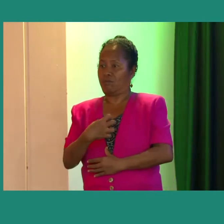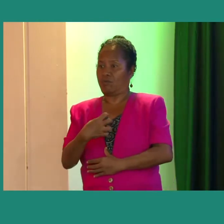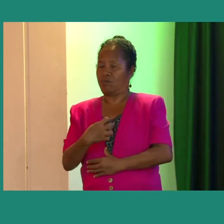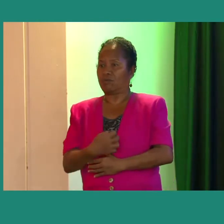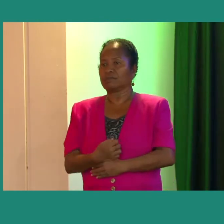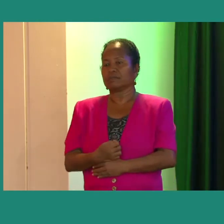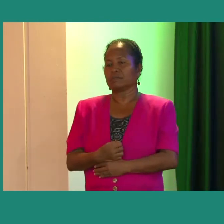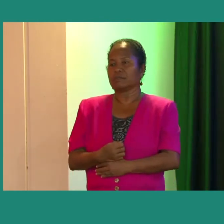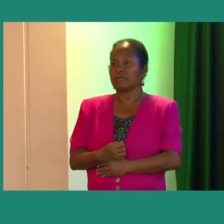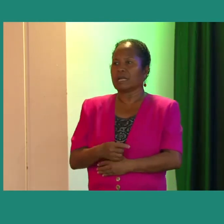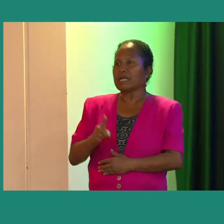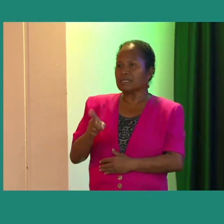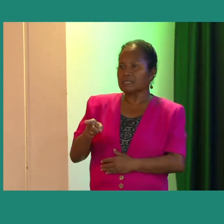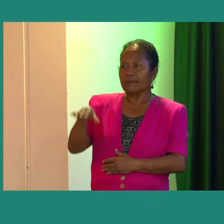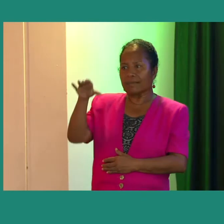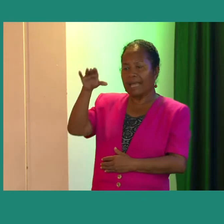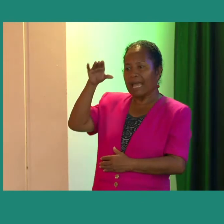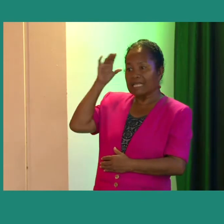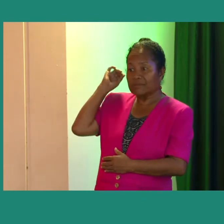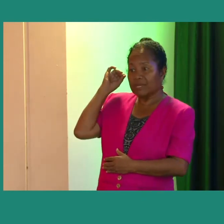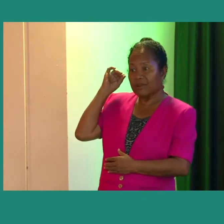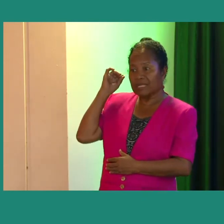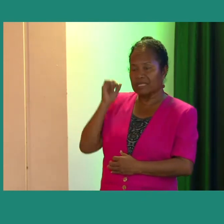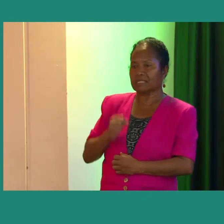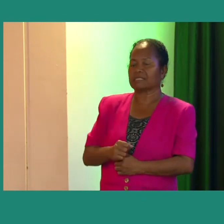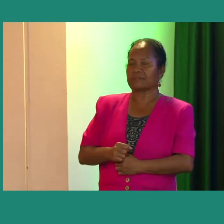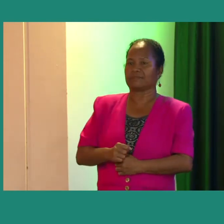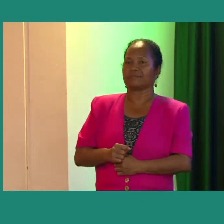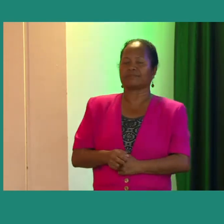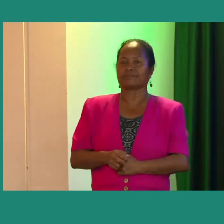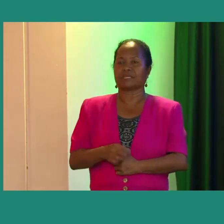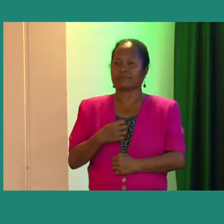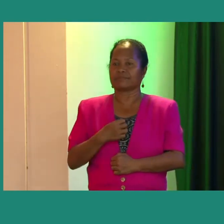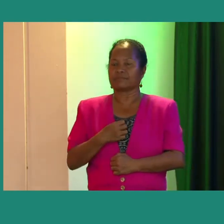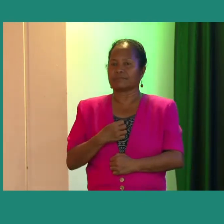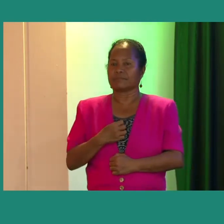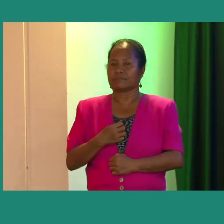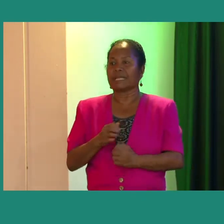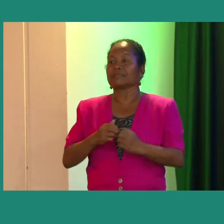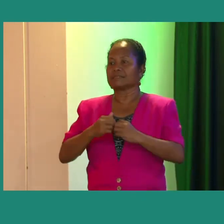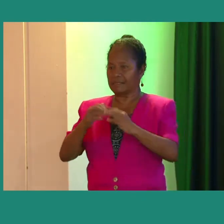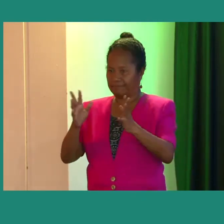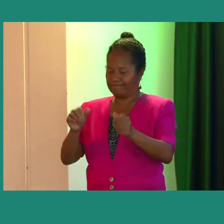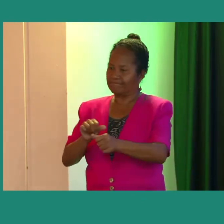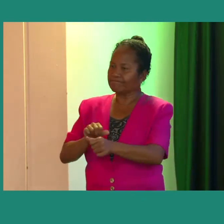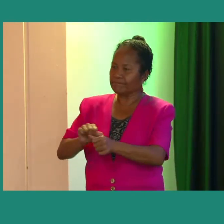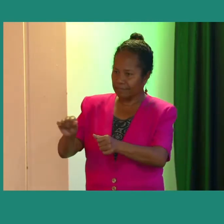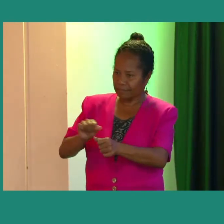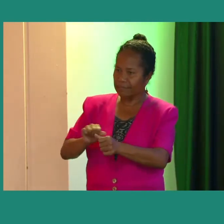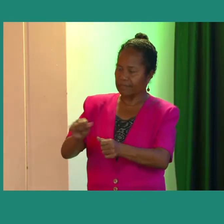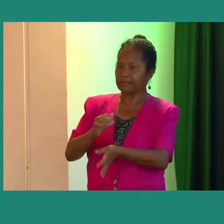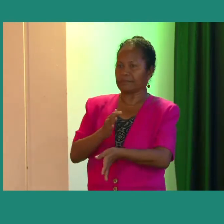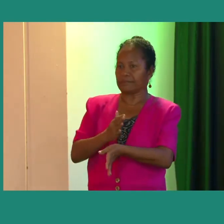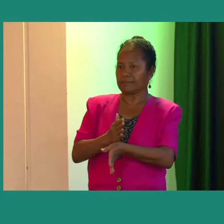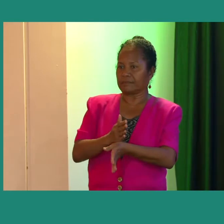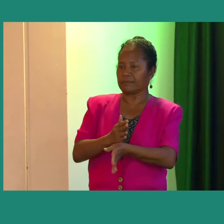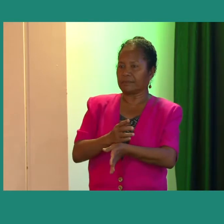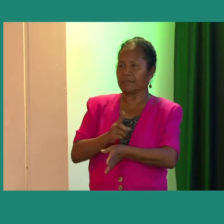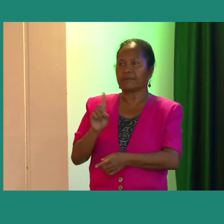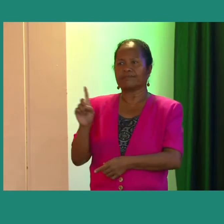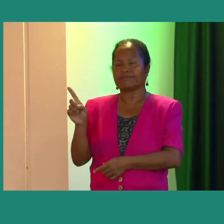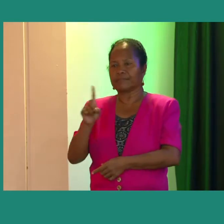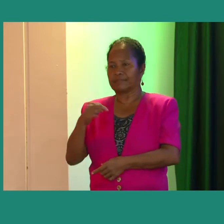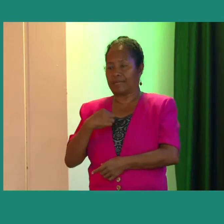some common experiences with their end user. So that creates better products for customers. So what I mean by